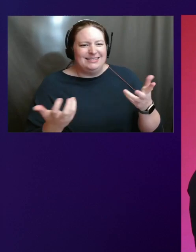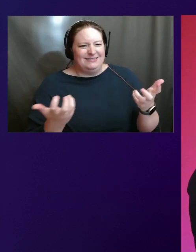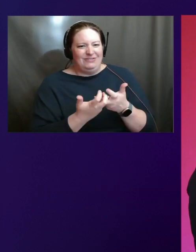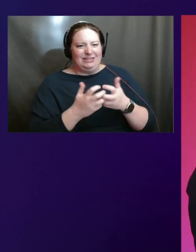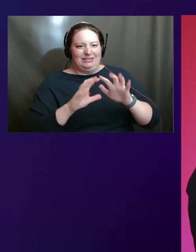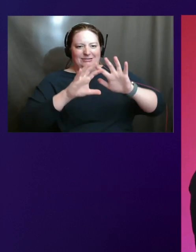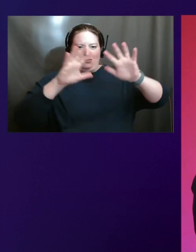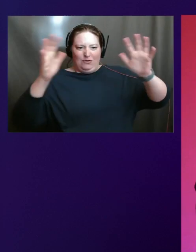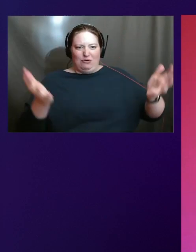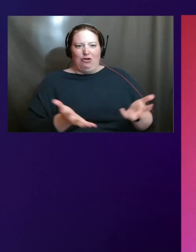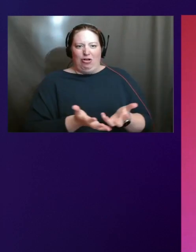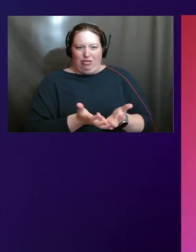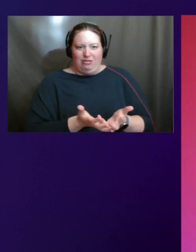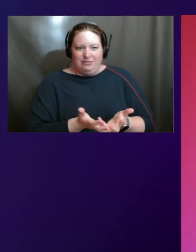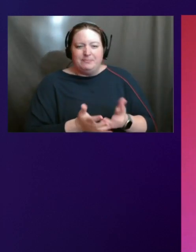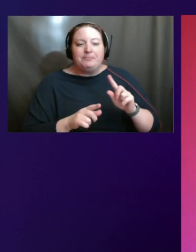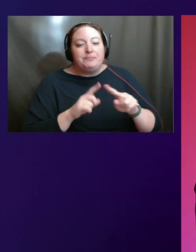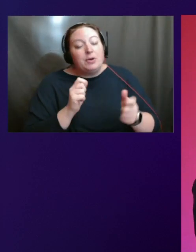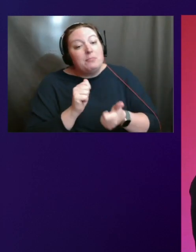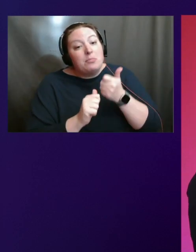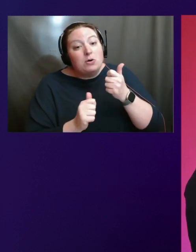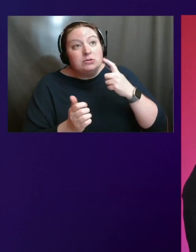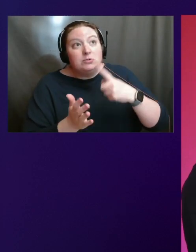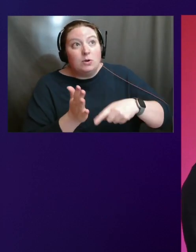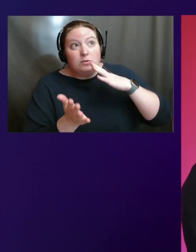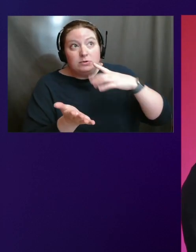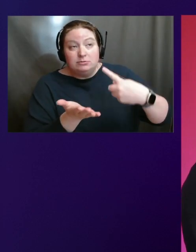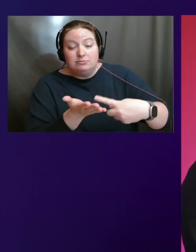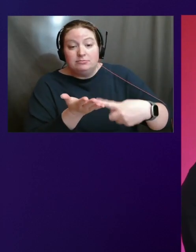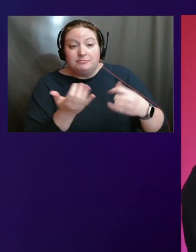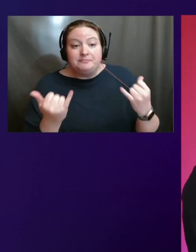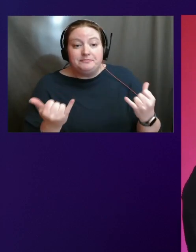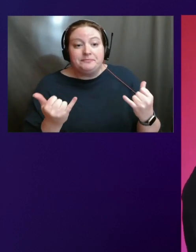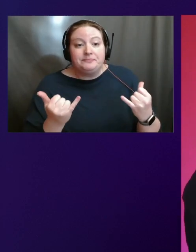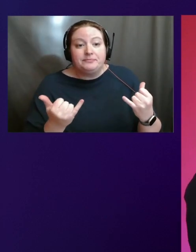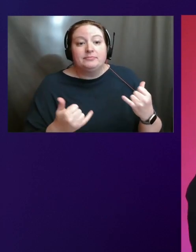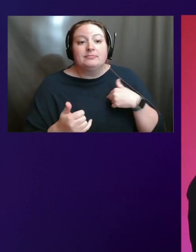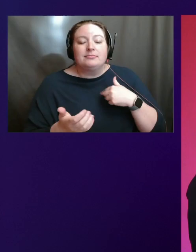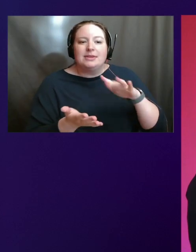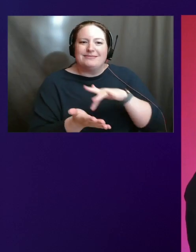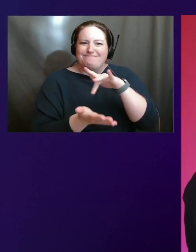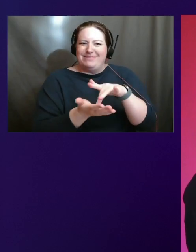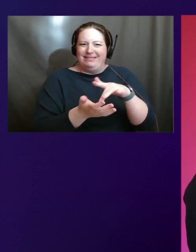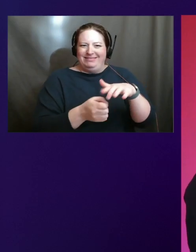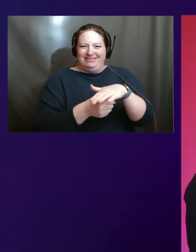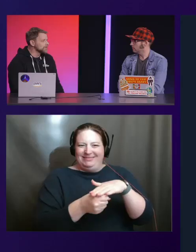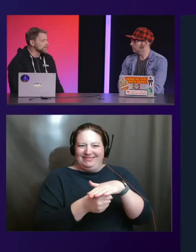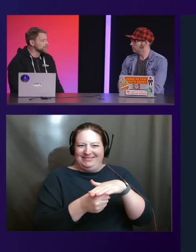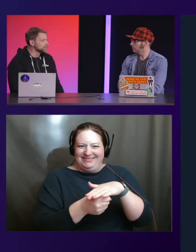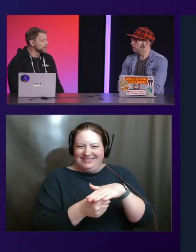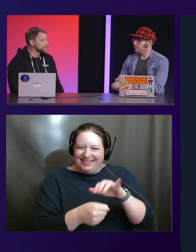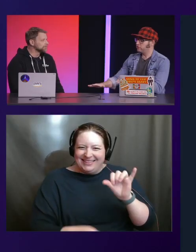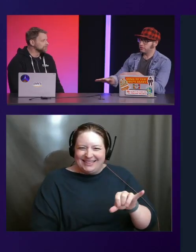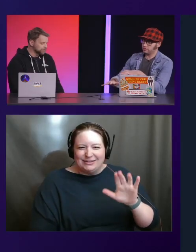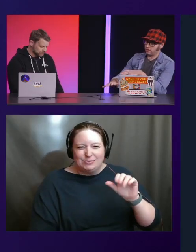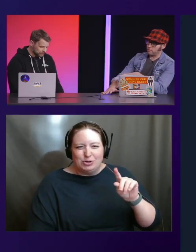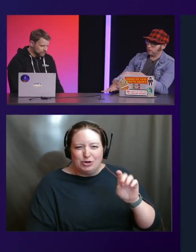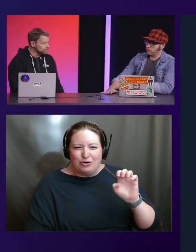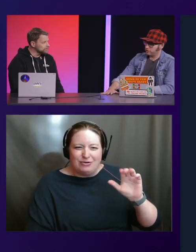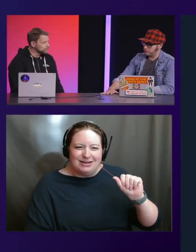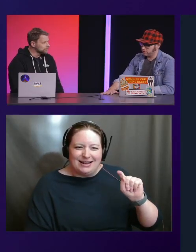landscape. But I think what we're going to mostly talk about today is the sort of that middle area, and that's where Code Catalyst really fits in. Right? You